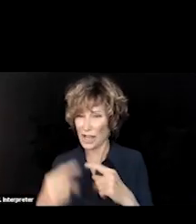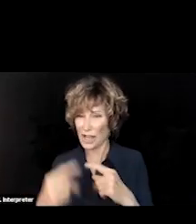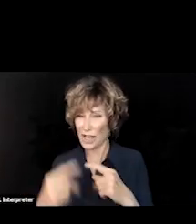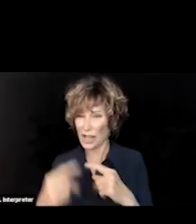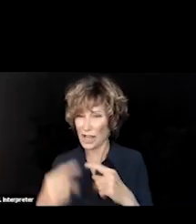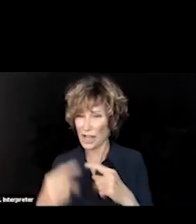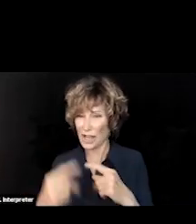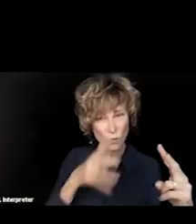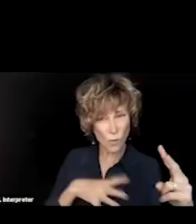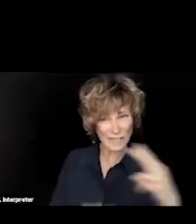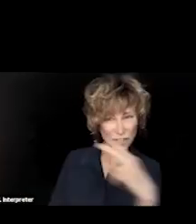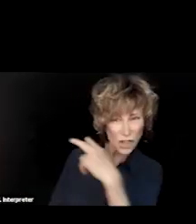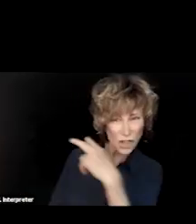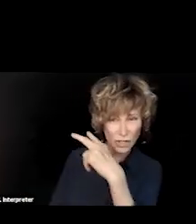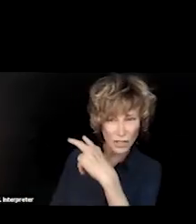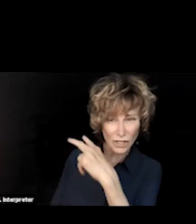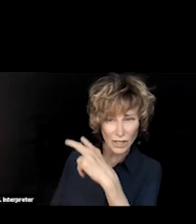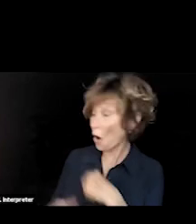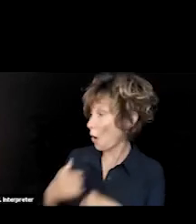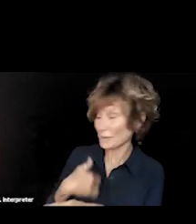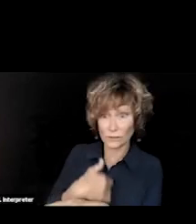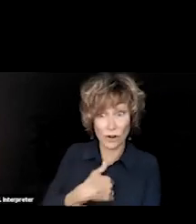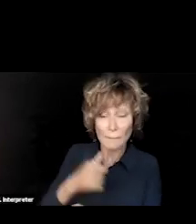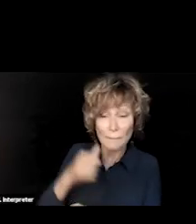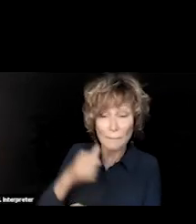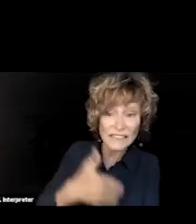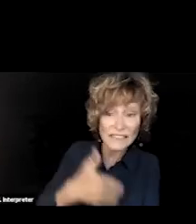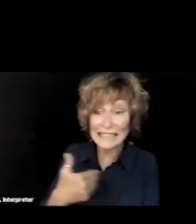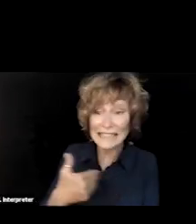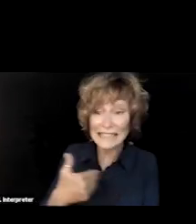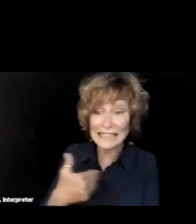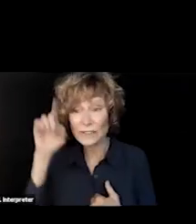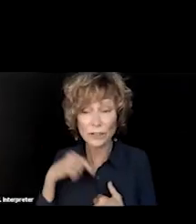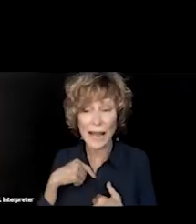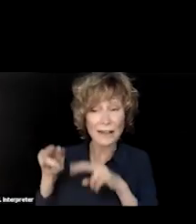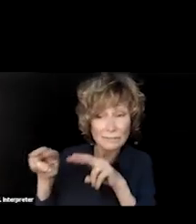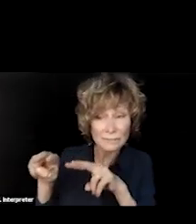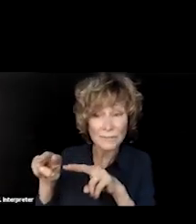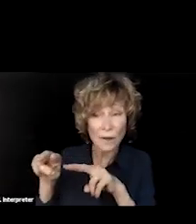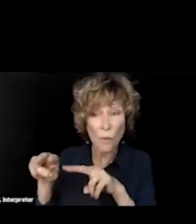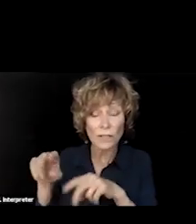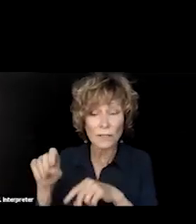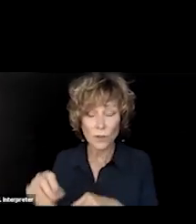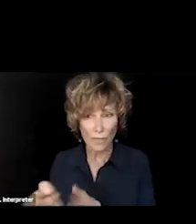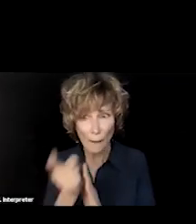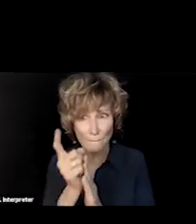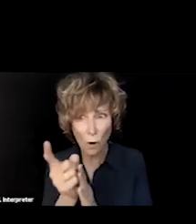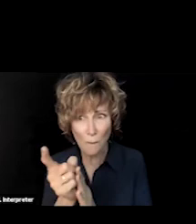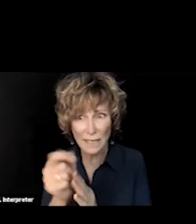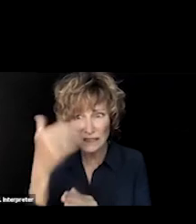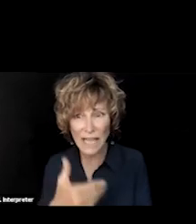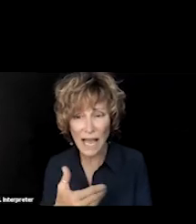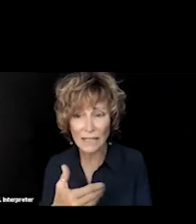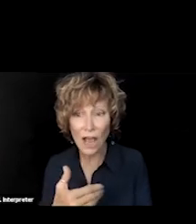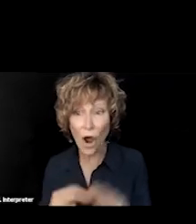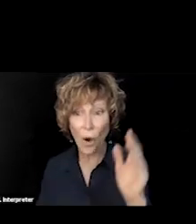she was looking at. And she said, oh, I'm sorry, my son has Down syndrome and I have to keep an eye on him. And at that moment, her son was climbing